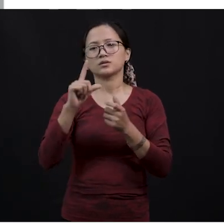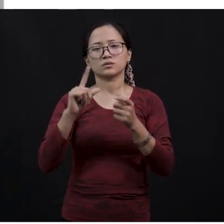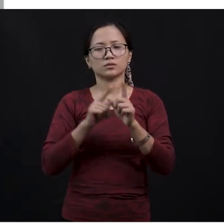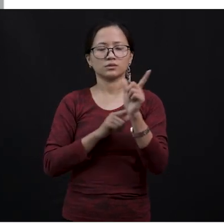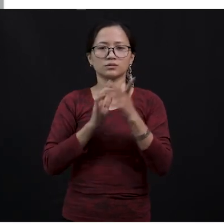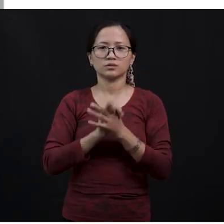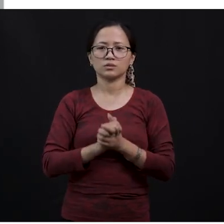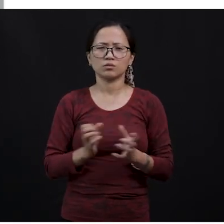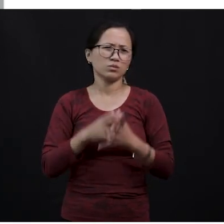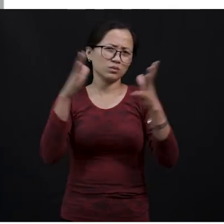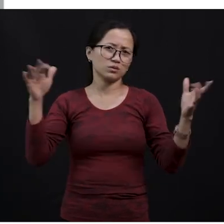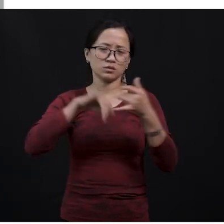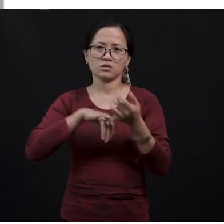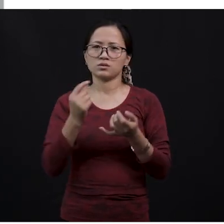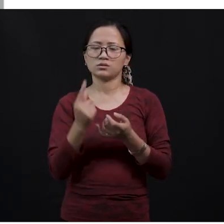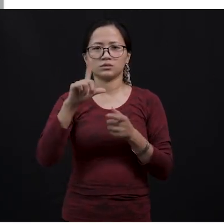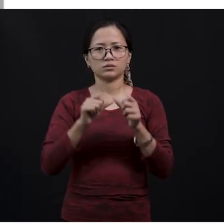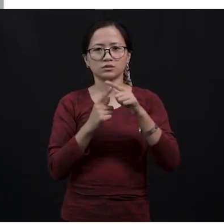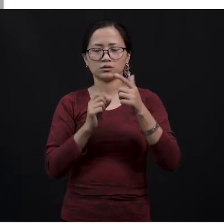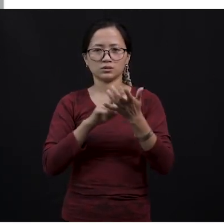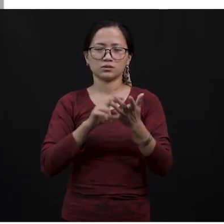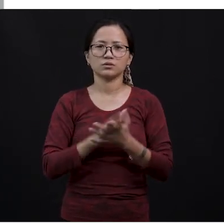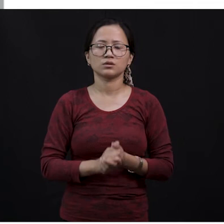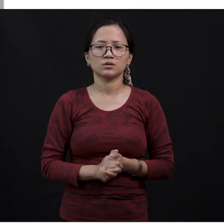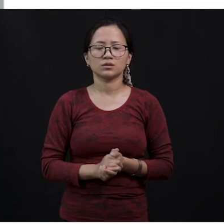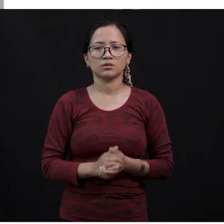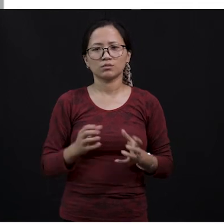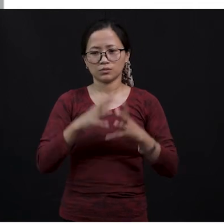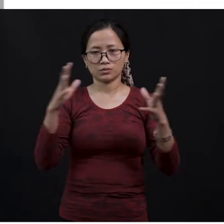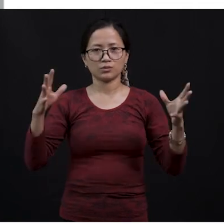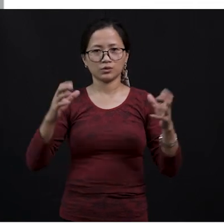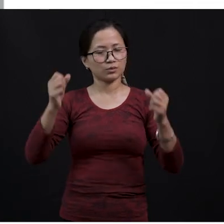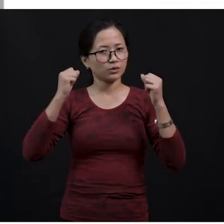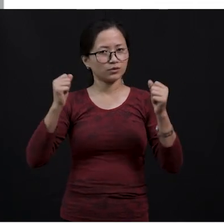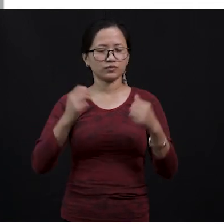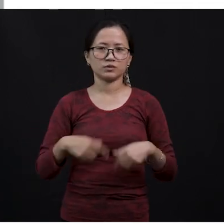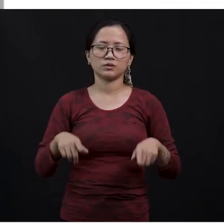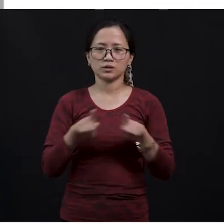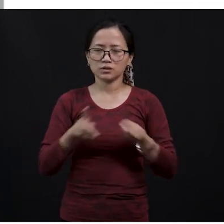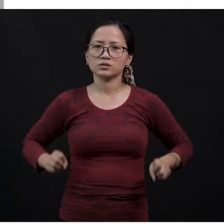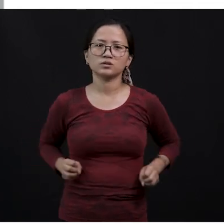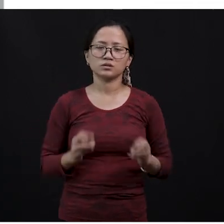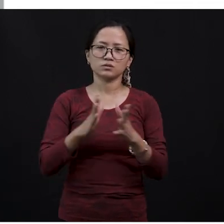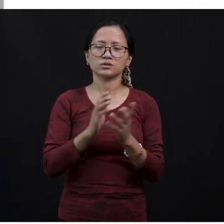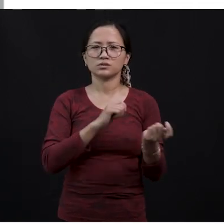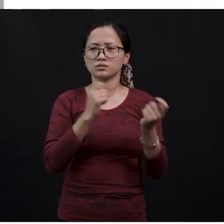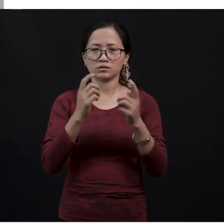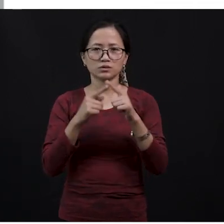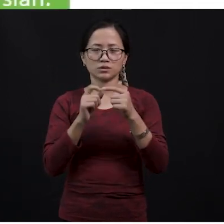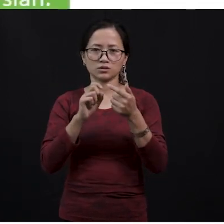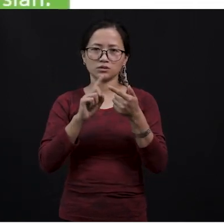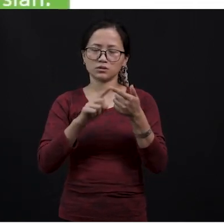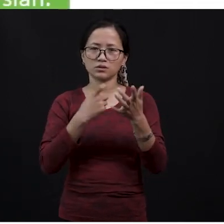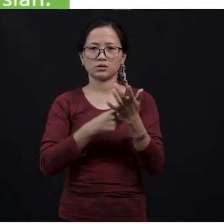more than the Sultan, these clergies became more powerful, and they started dictating the terms to